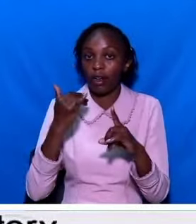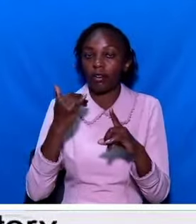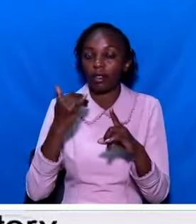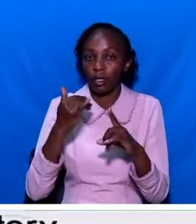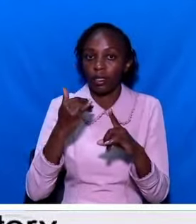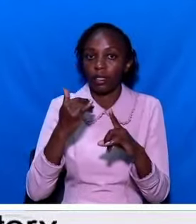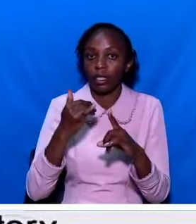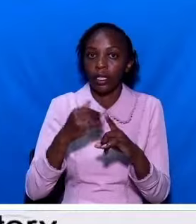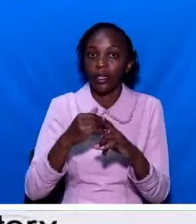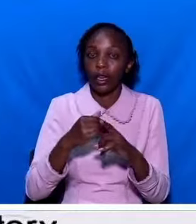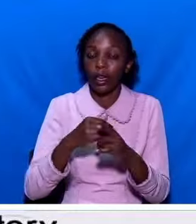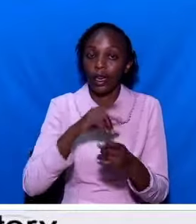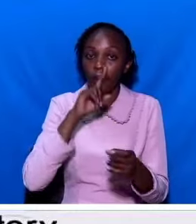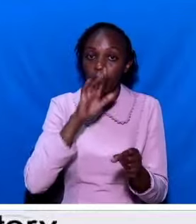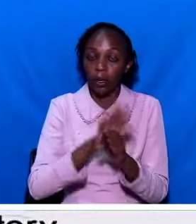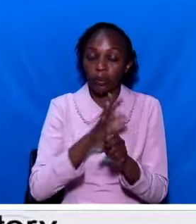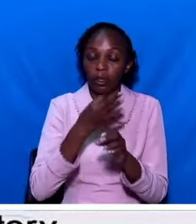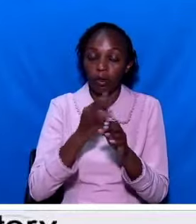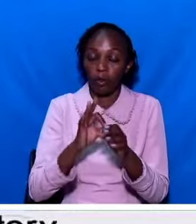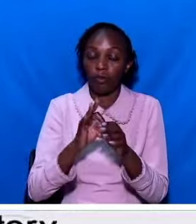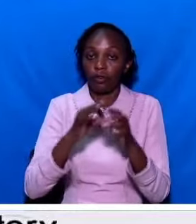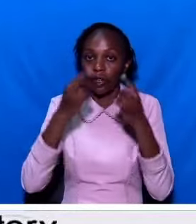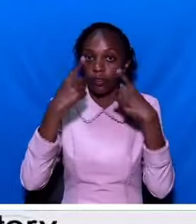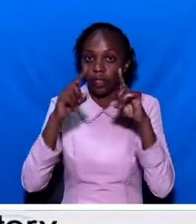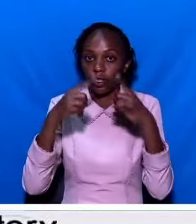looking at it in the basis in the book of Romans.